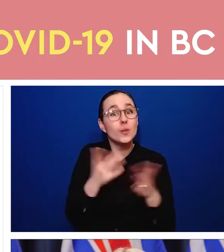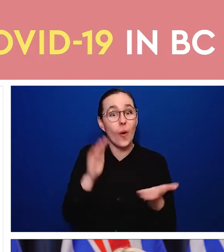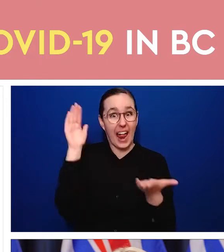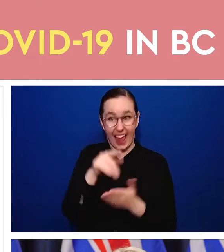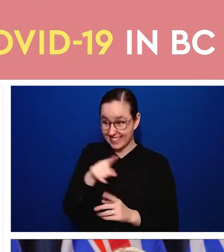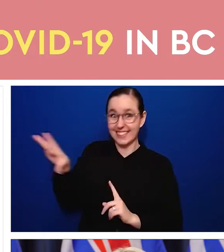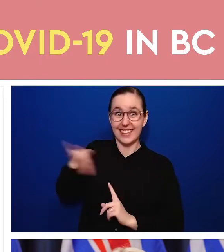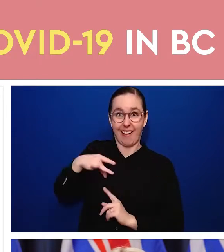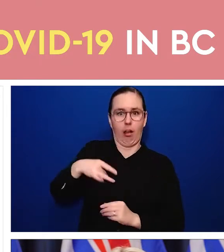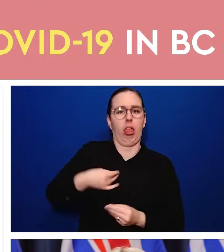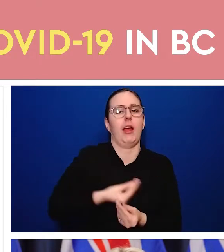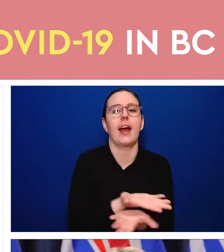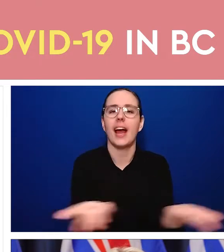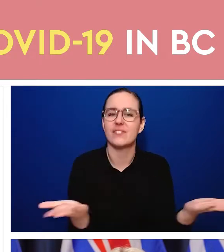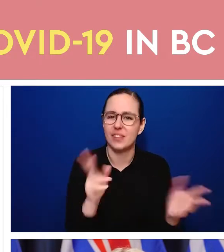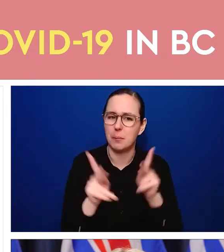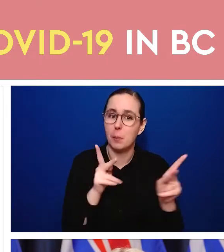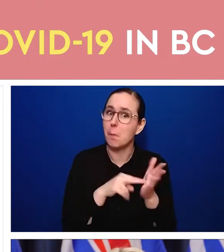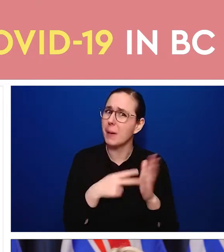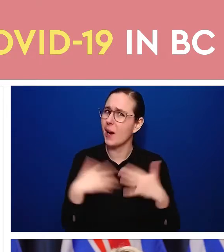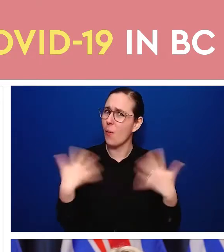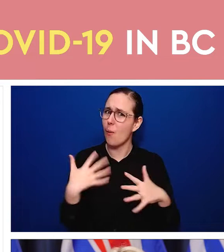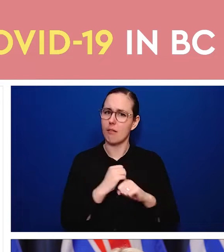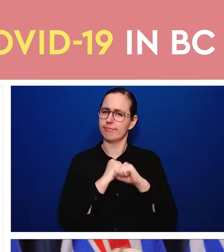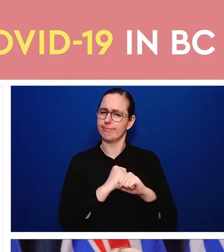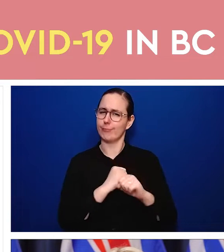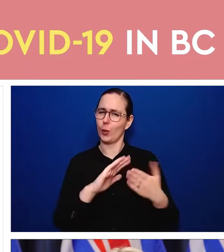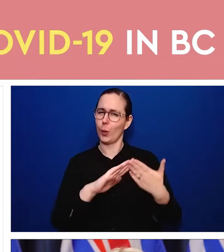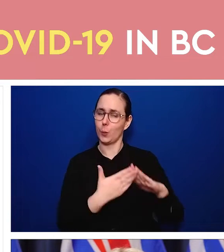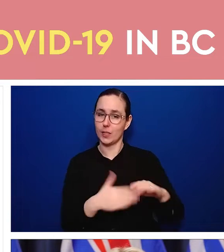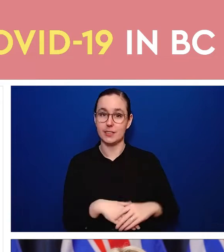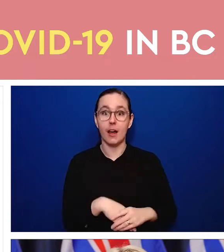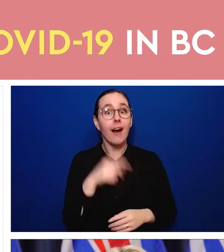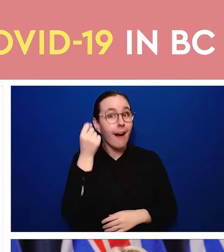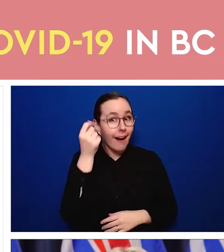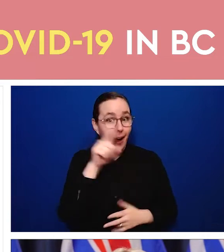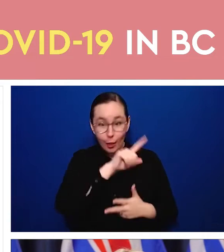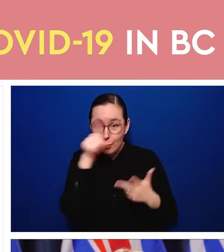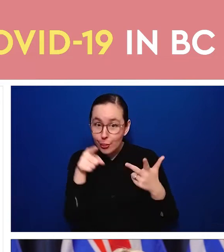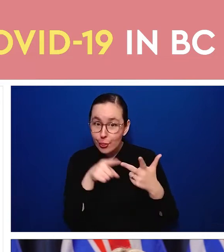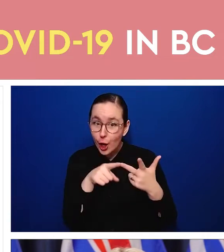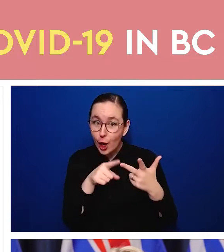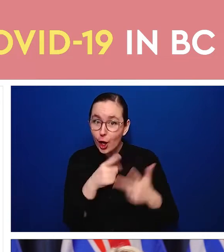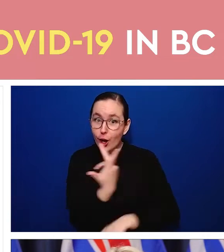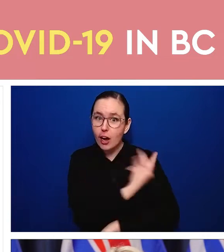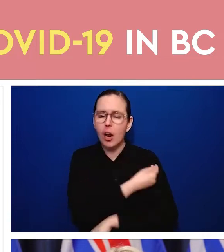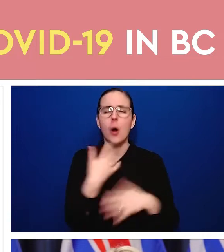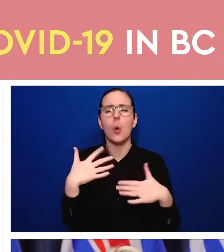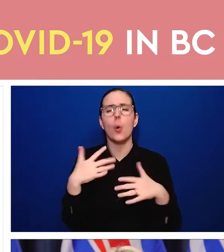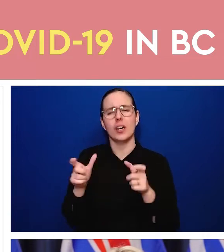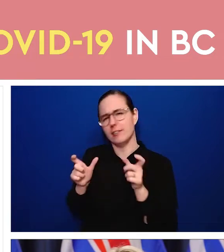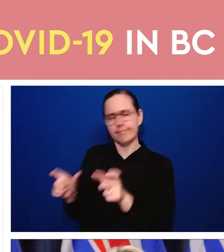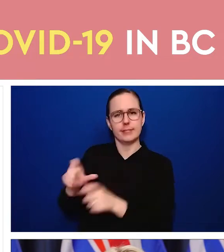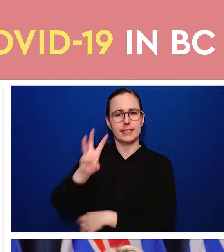3 doses. With that booster dose, bumps it up to over 60% protection against any infection, and that again